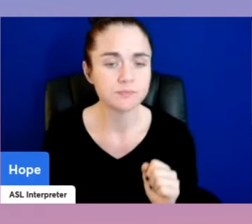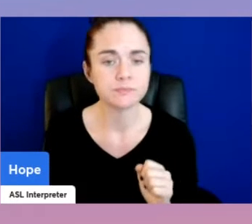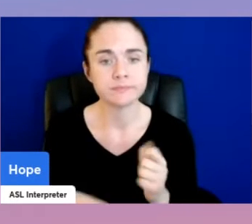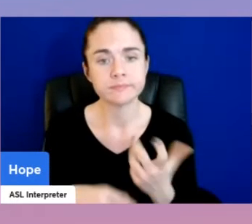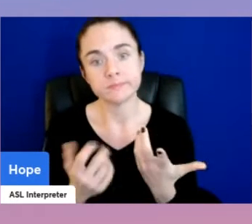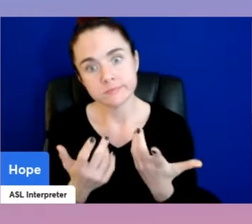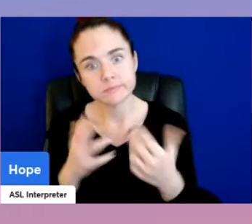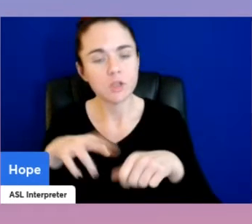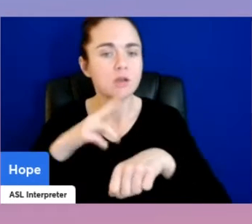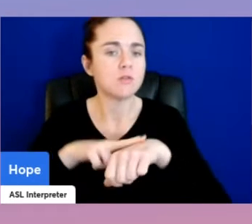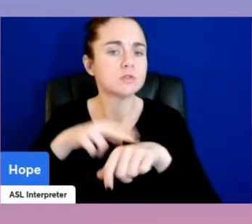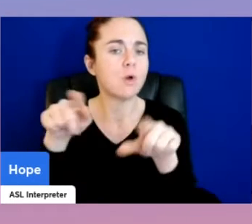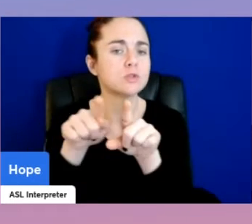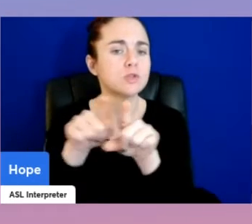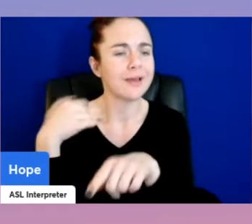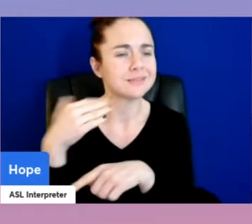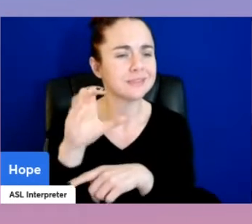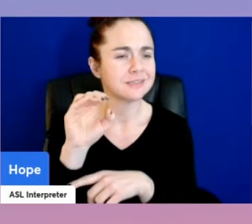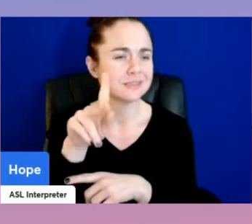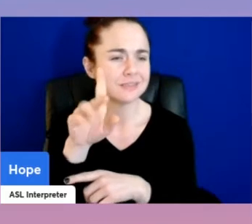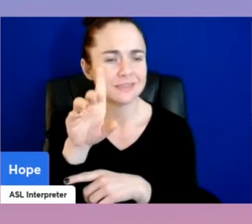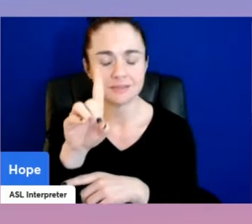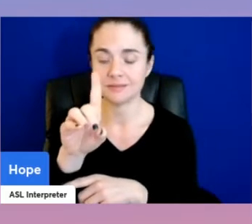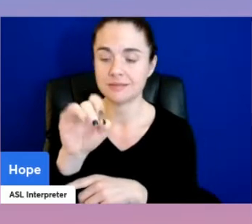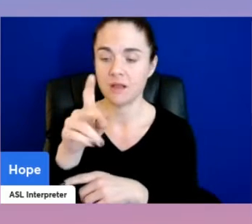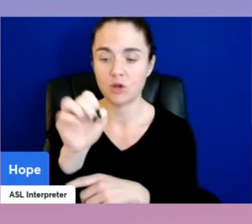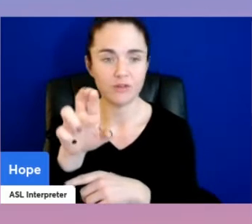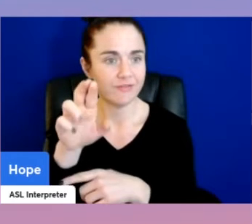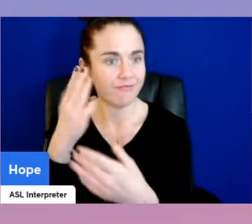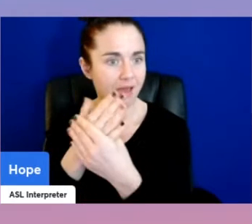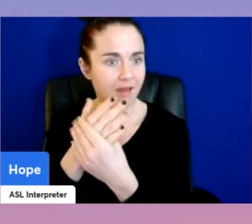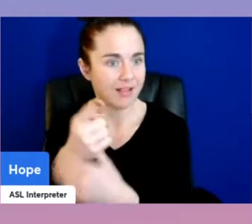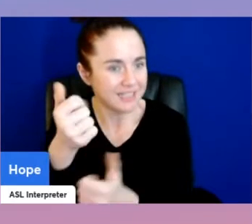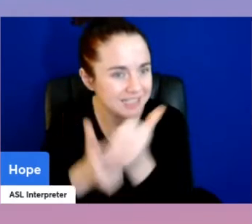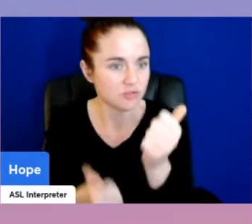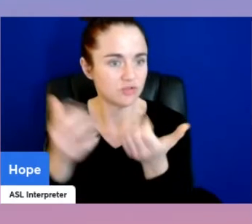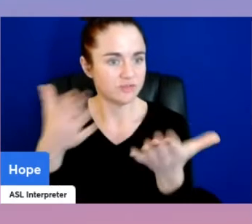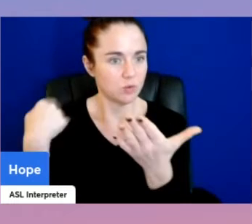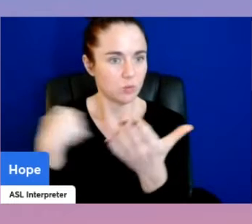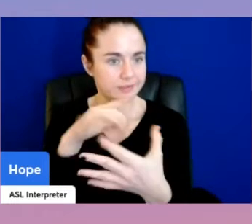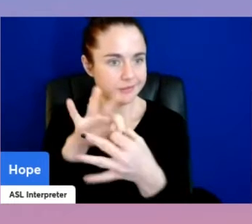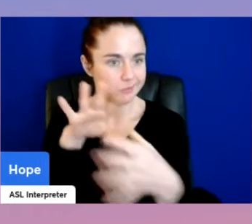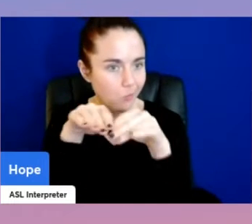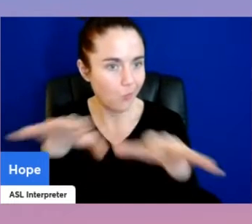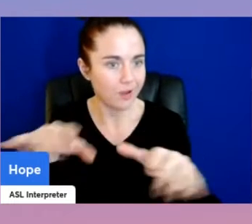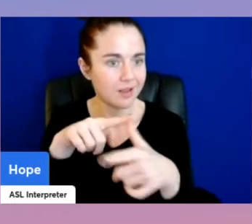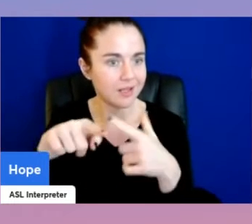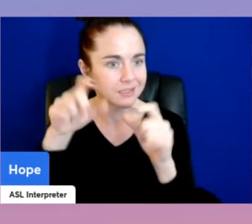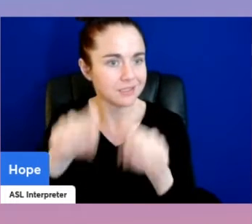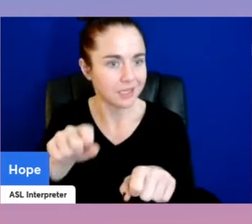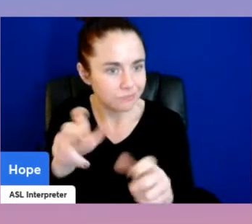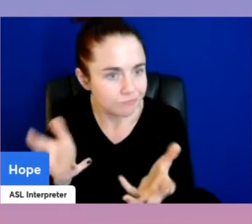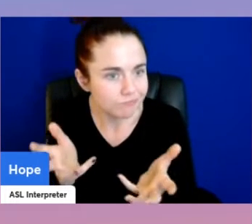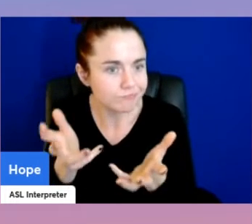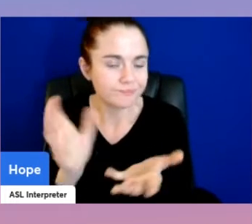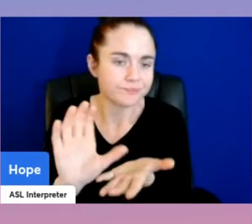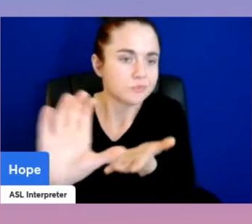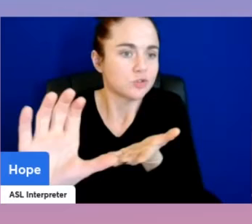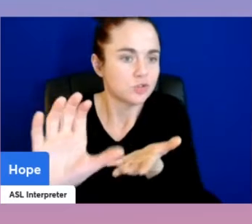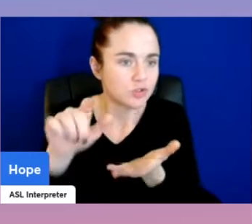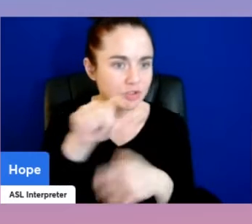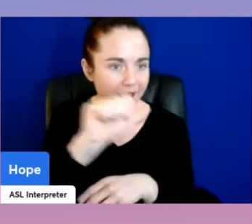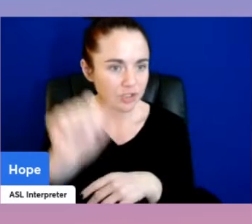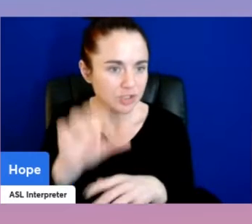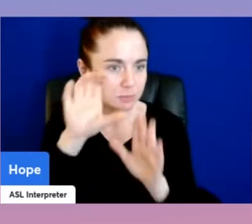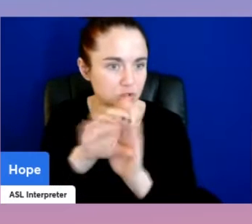Consequently, there is a Docker file in each of the services that we deploy, so that we can push images up to our Azure Container Registry